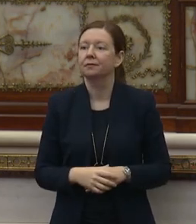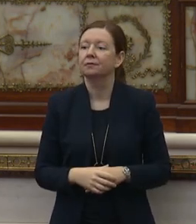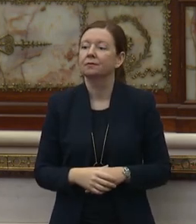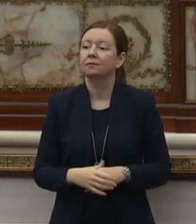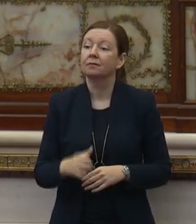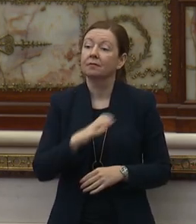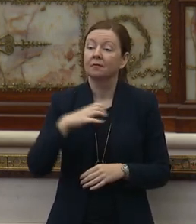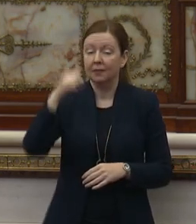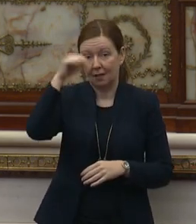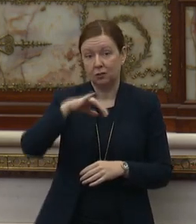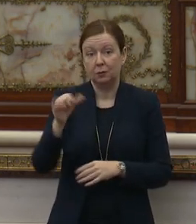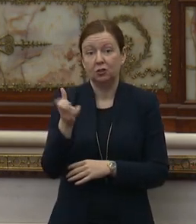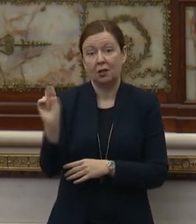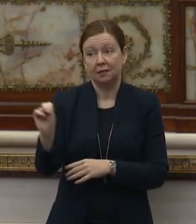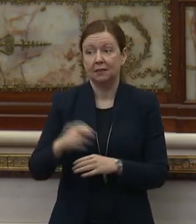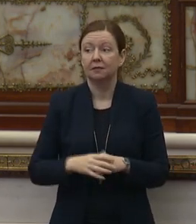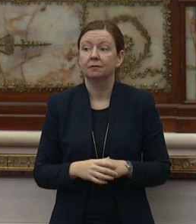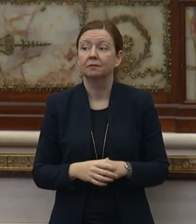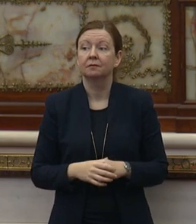Councilman Johnson.